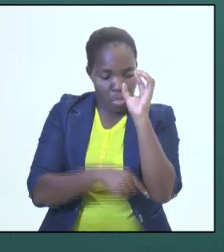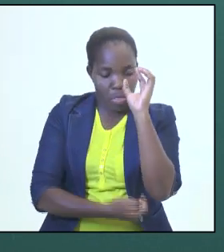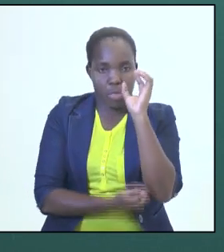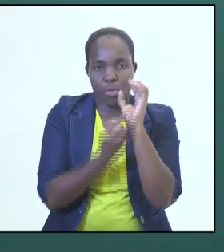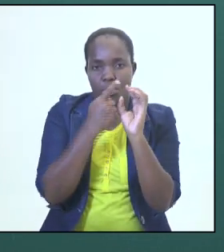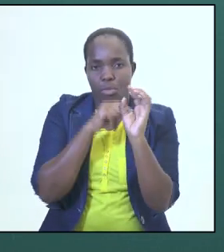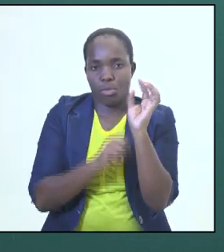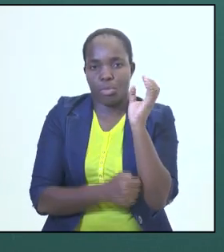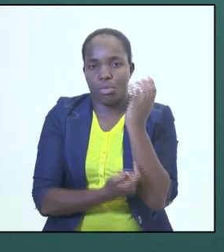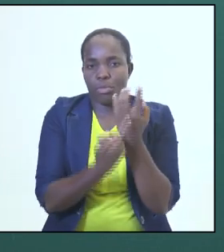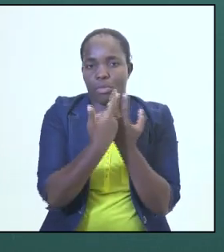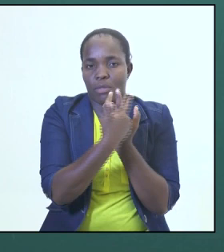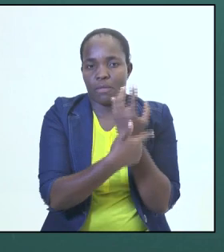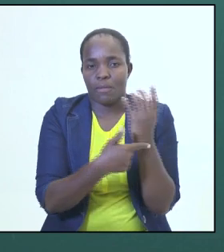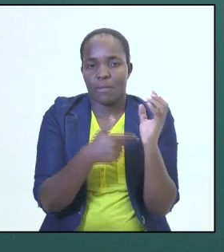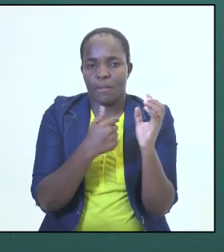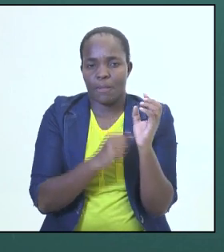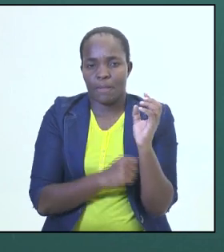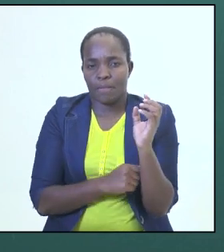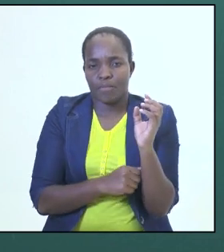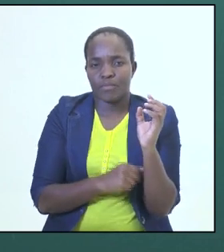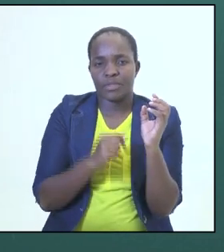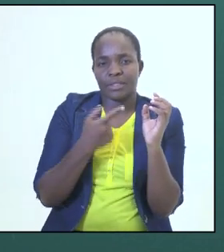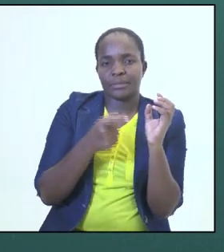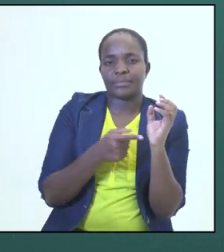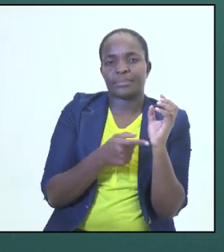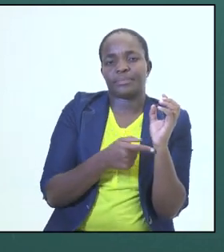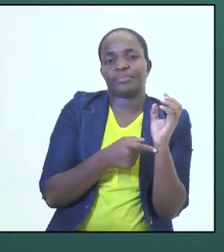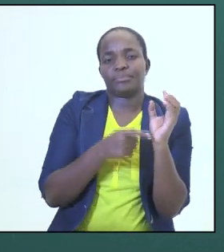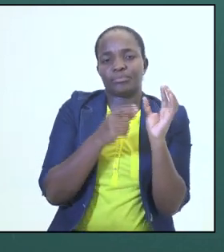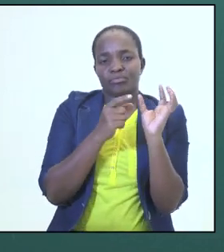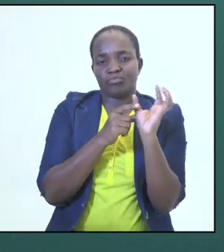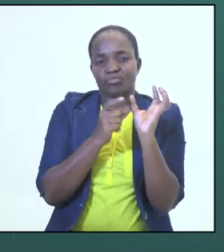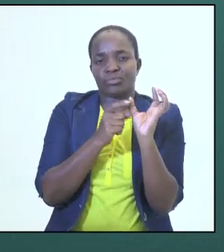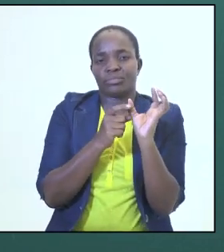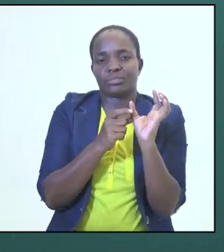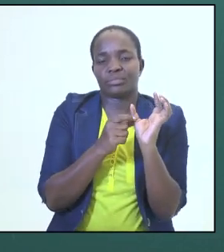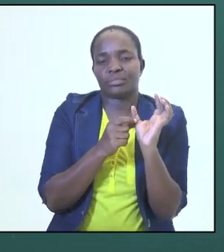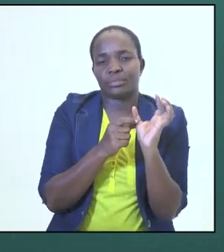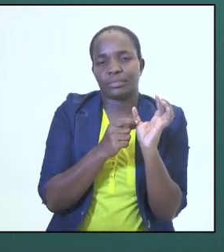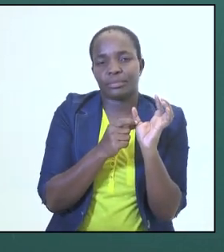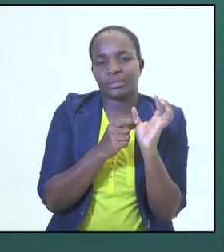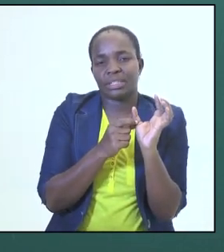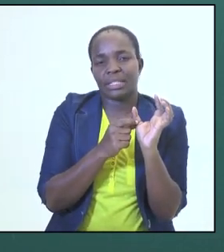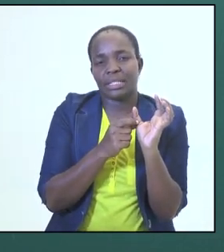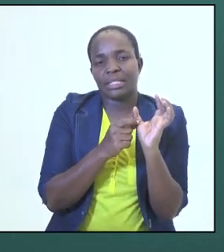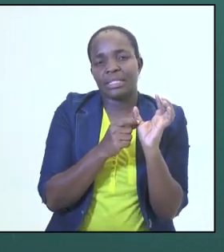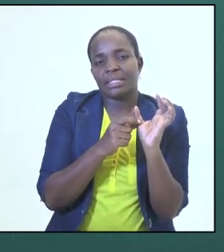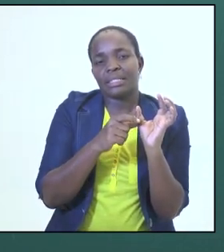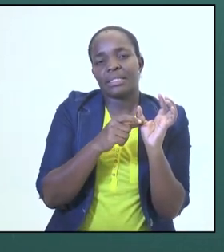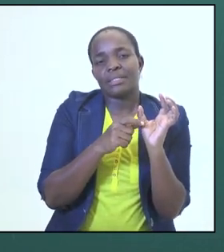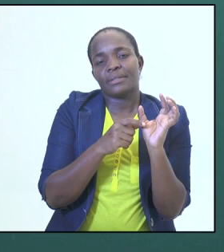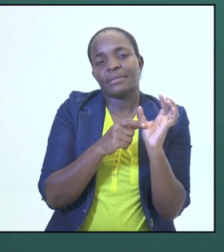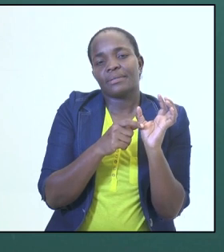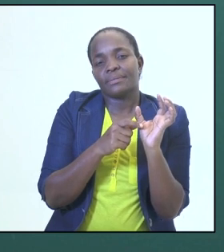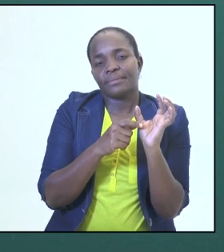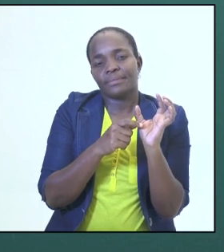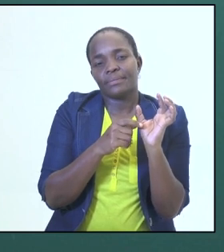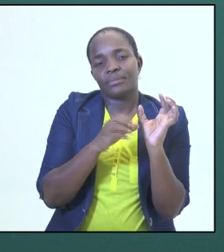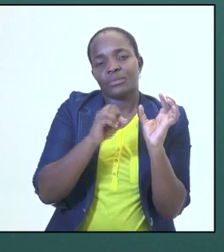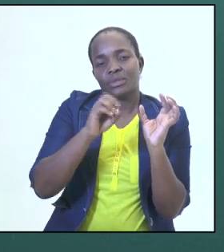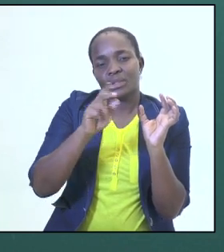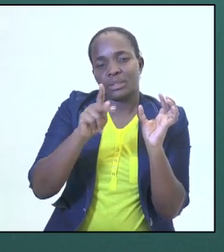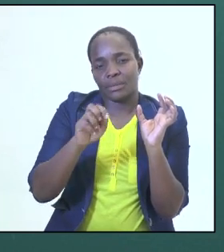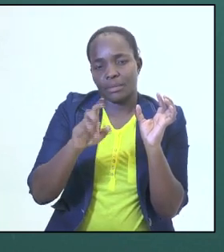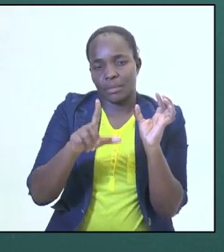the top of the flower stem is the receptacle. It holds the parts of the flower. The sepals protect the